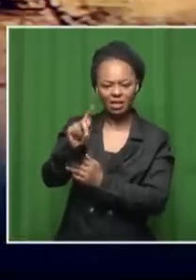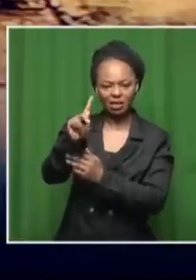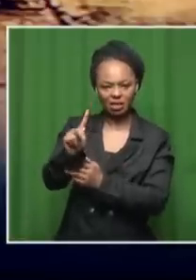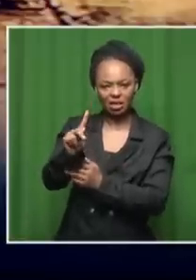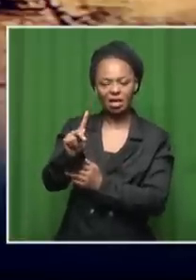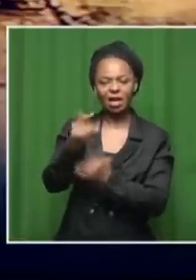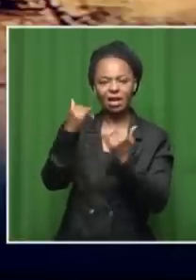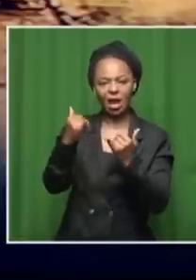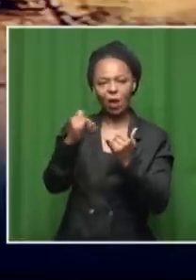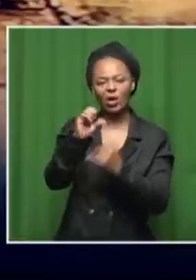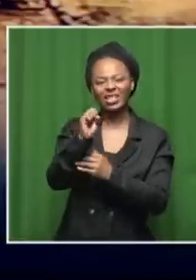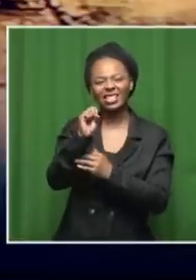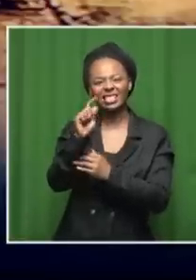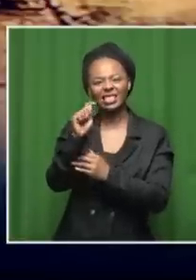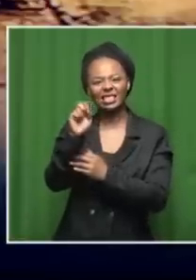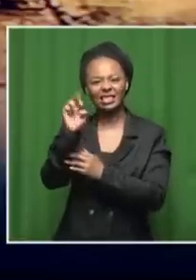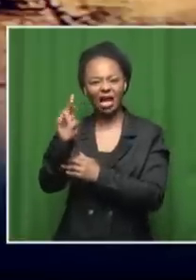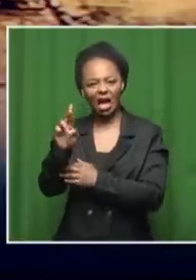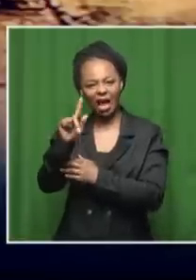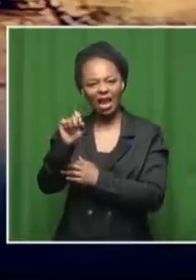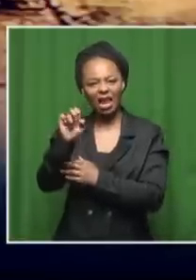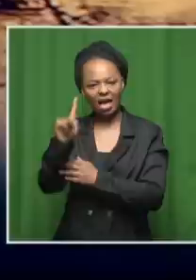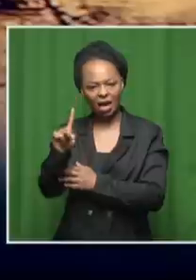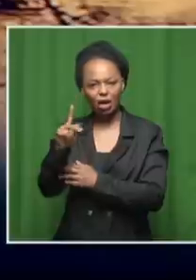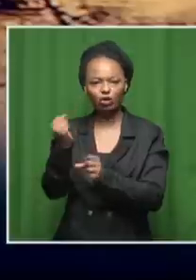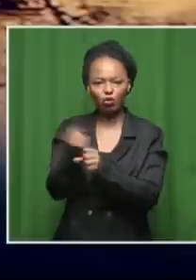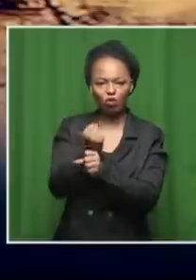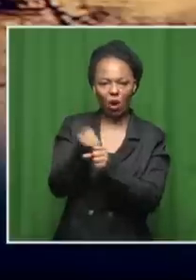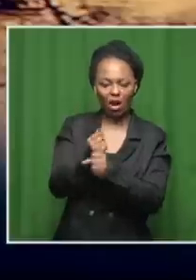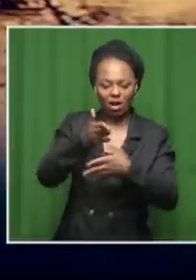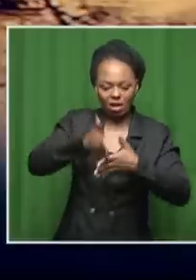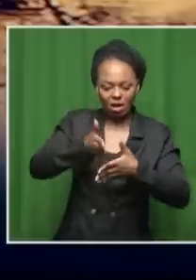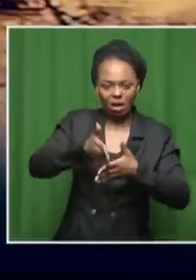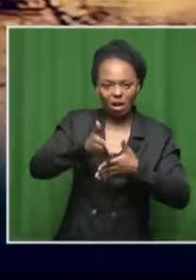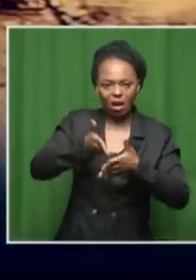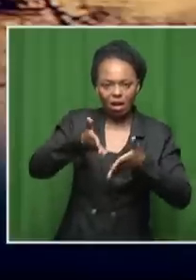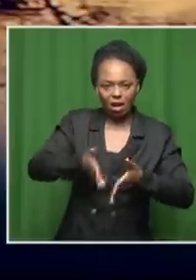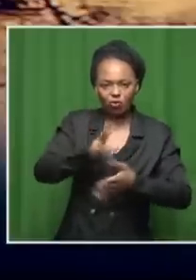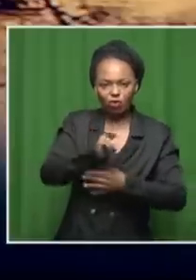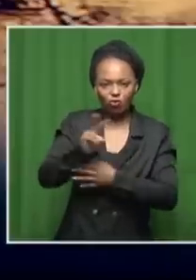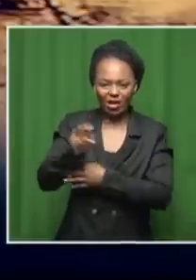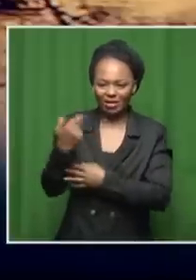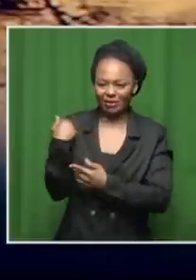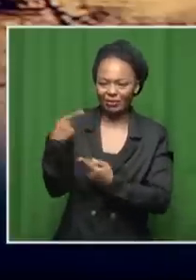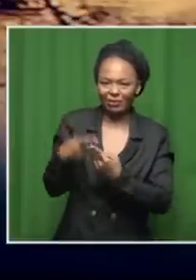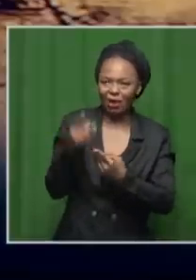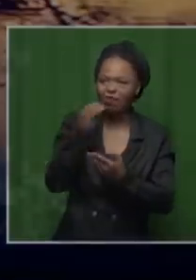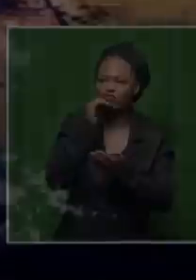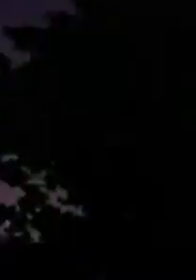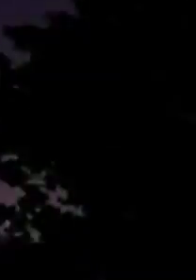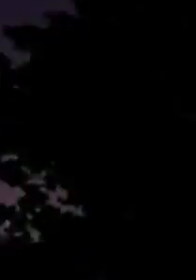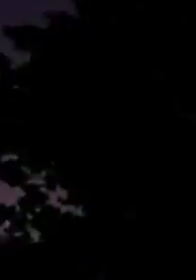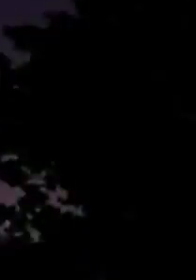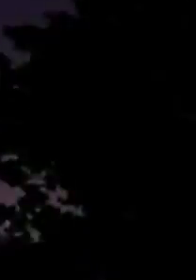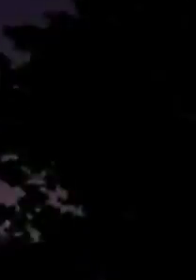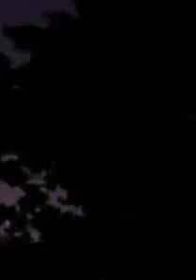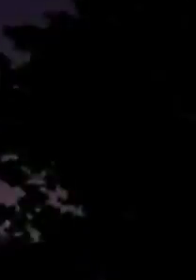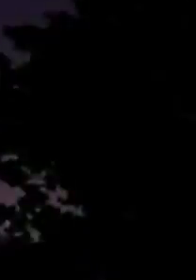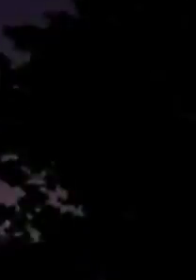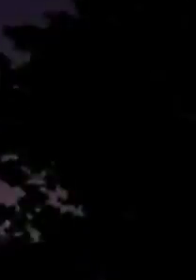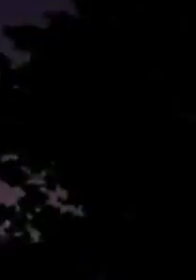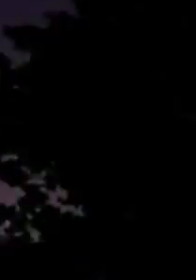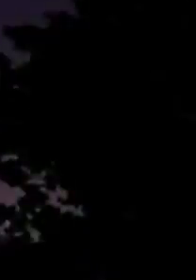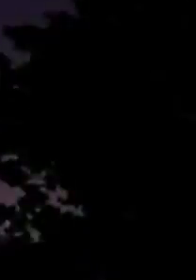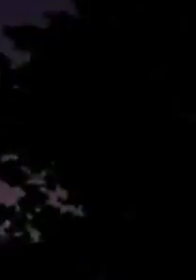in the country. Since its launch in 2020, more than 4,000 satellites have been orbiting space. The prevailing South African